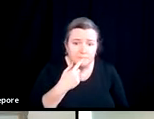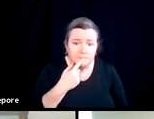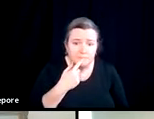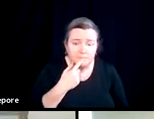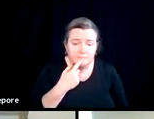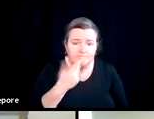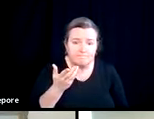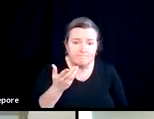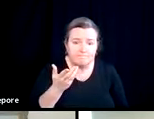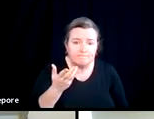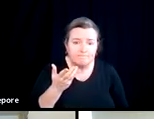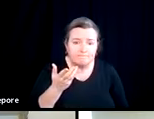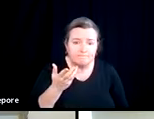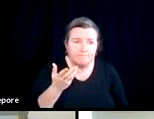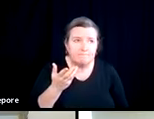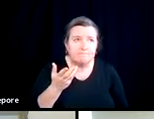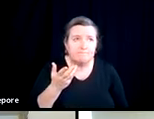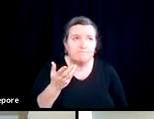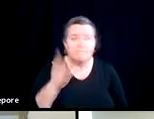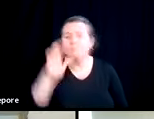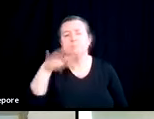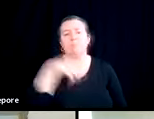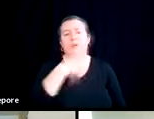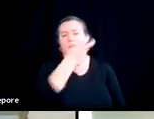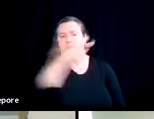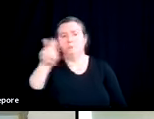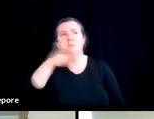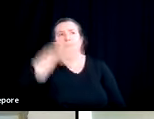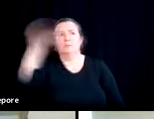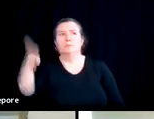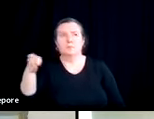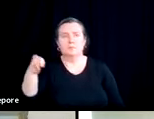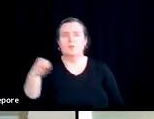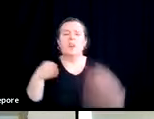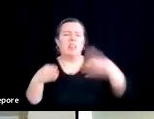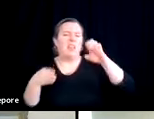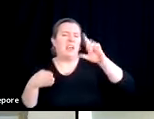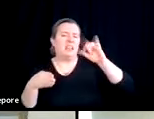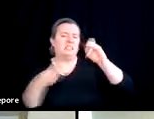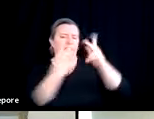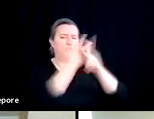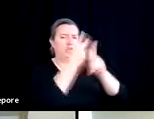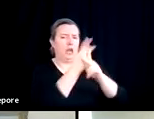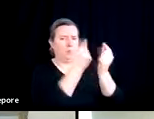We can go to David Mathau and come back to Elise. Okay. Hey, Dave.